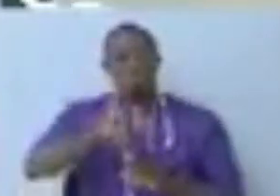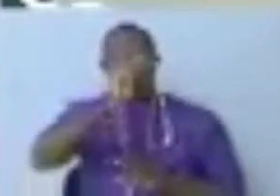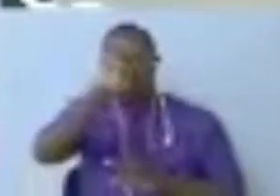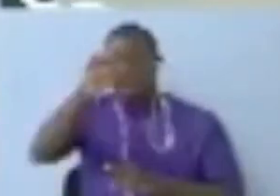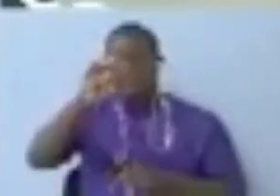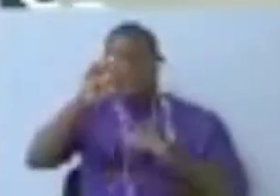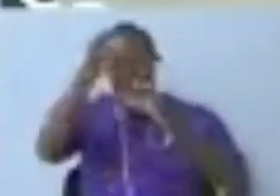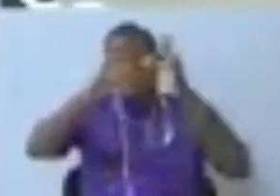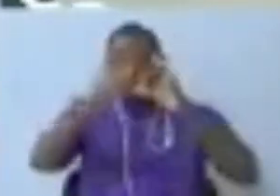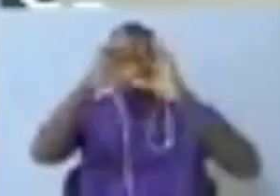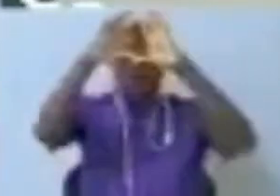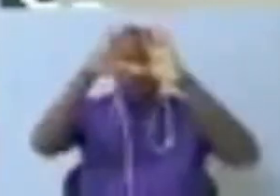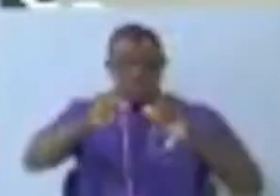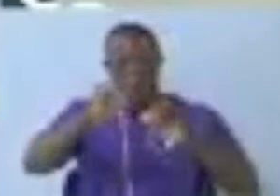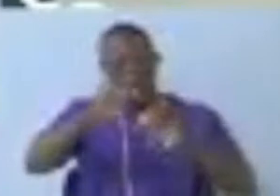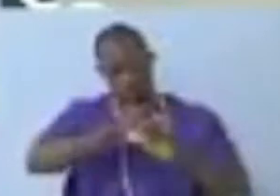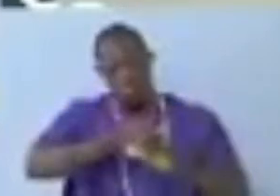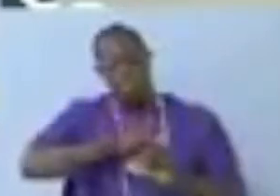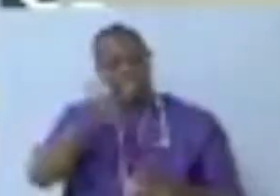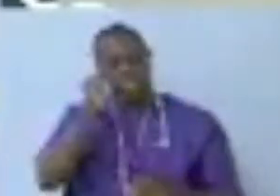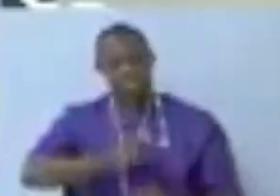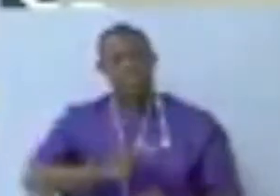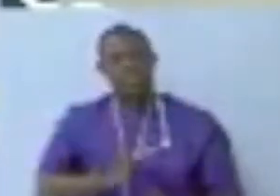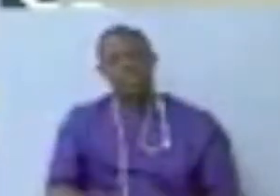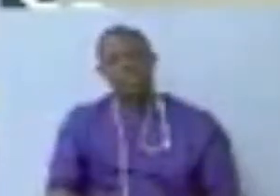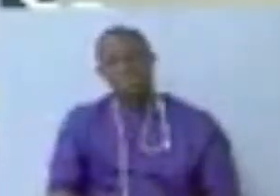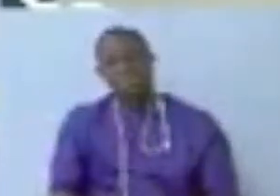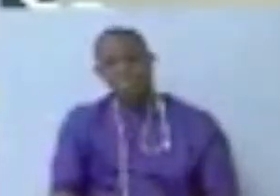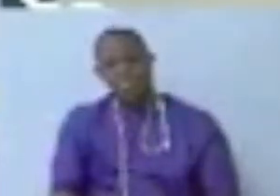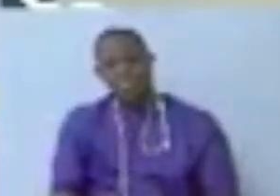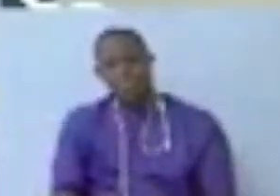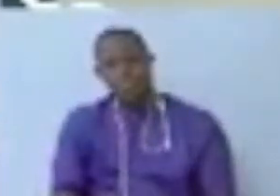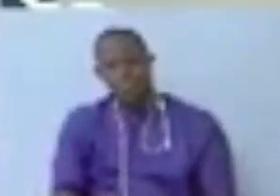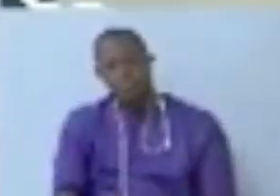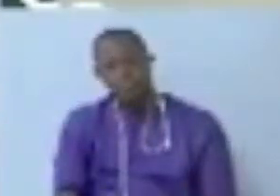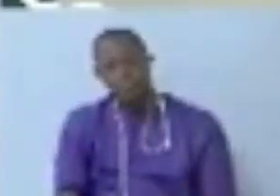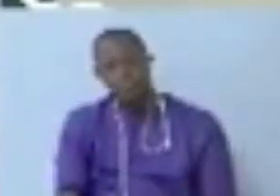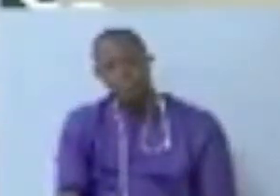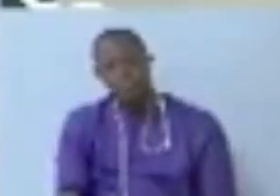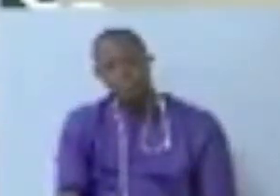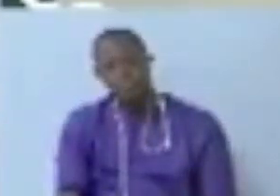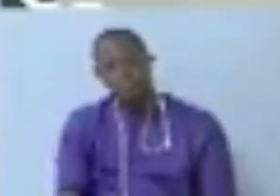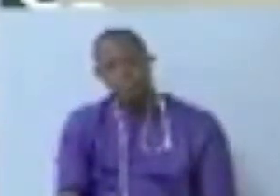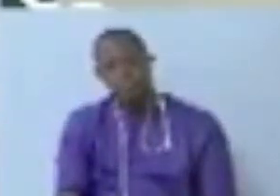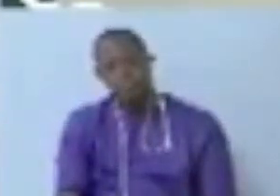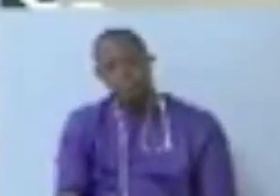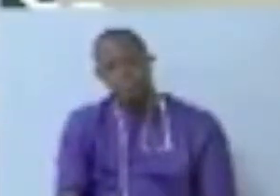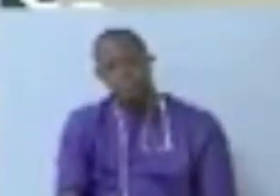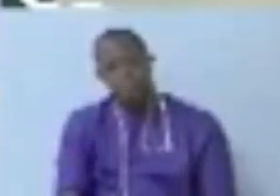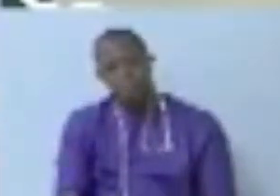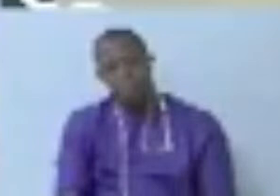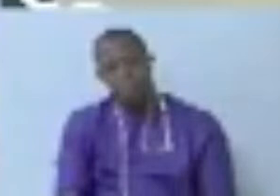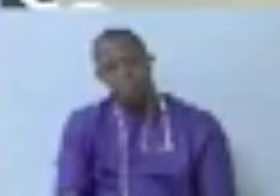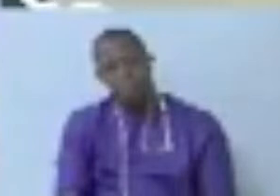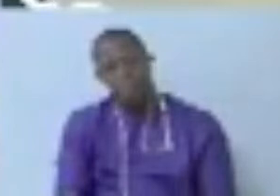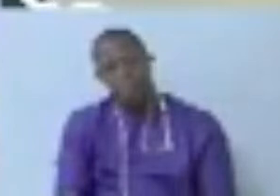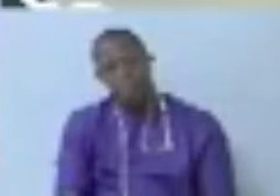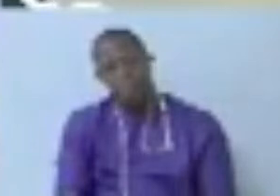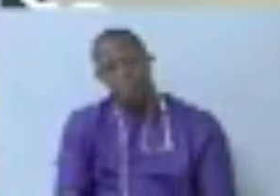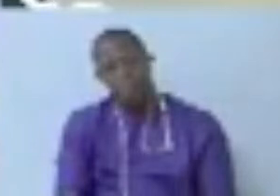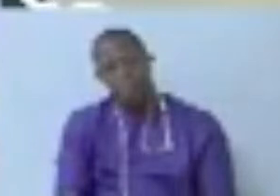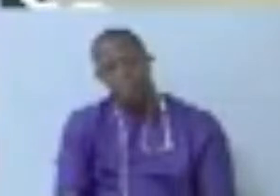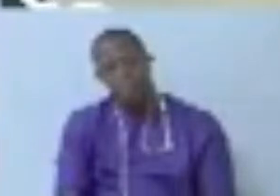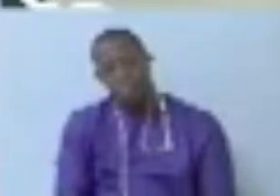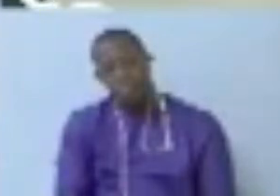je minister membe justice membe ratala mata loi din kitin de kunyal akuten nin ten ibuka fo fam kunnin. Yes, it